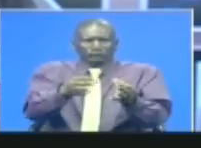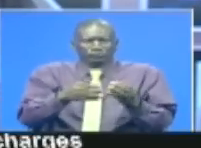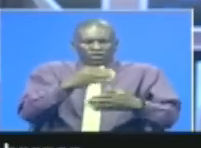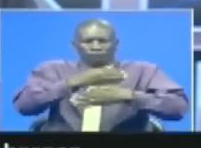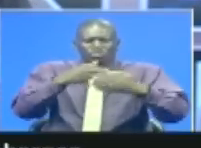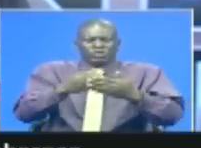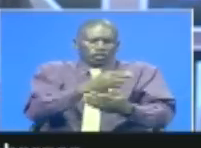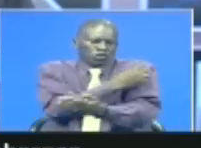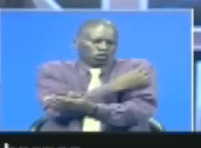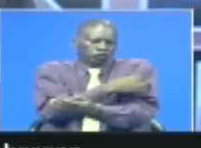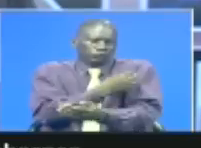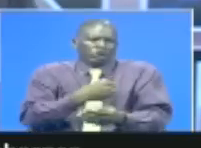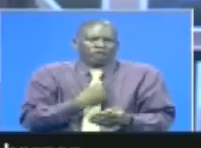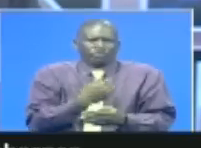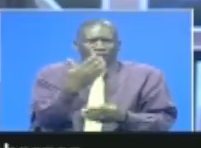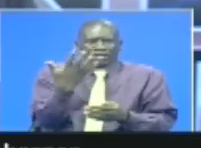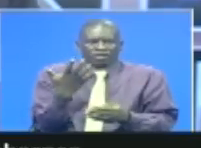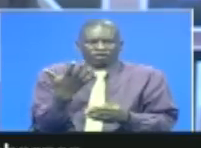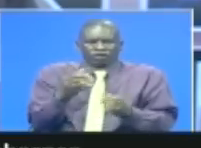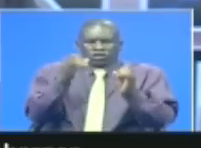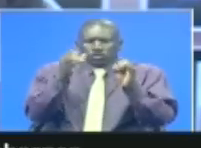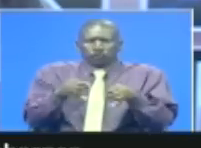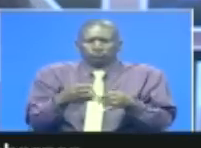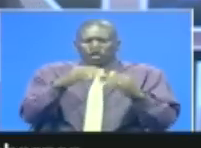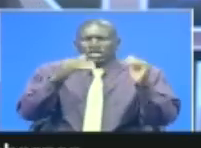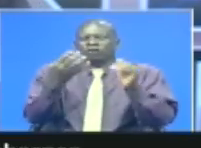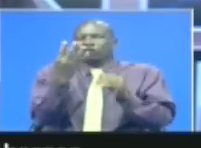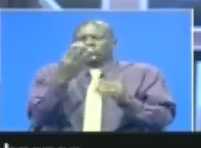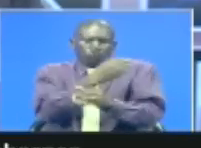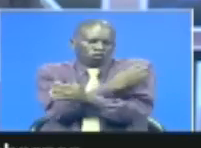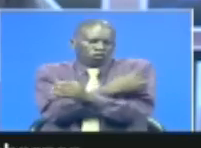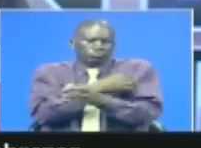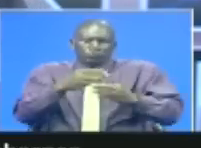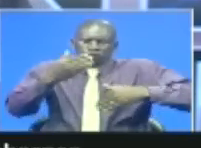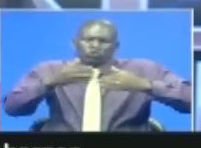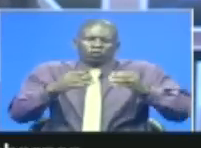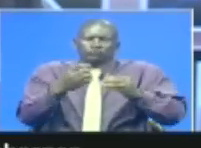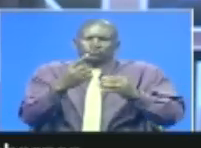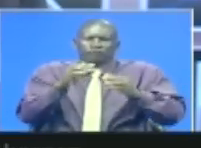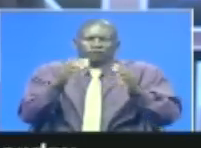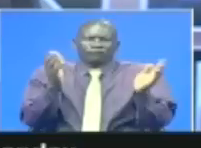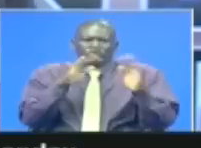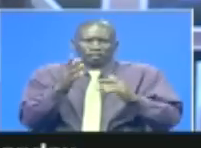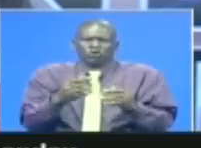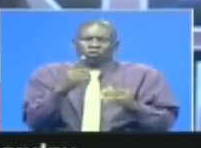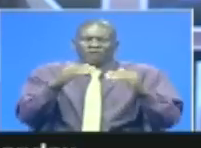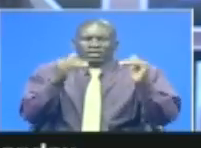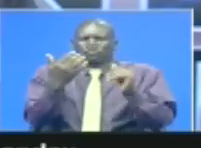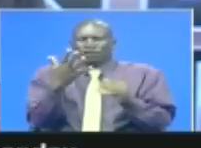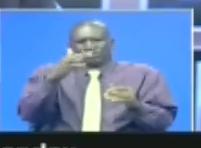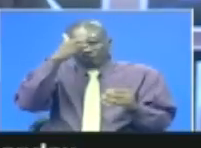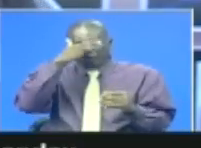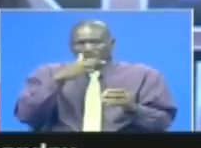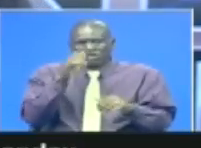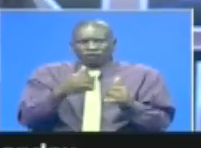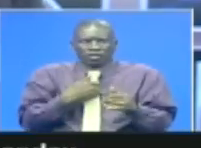all over. I have 5 new level 4 hospitals that are almost 70% complete. 1 level 5 in Thika, which we have